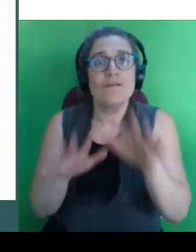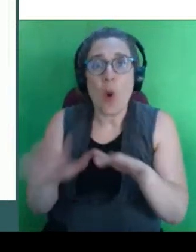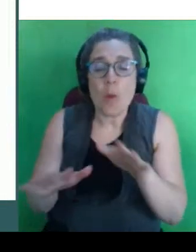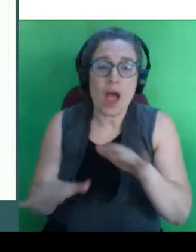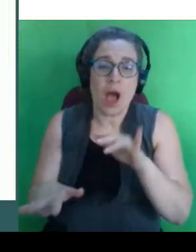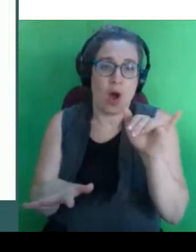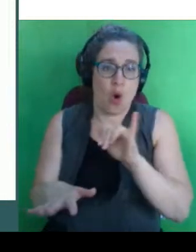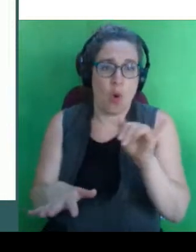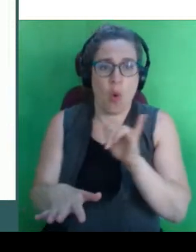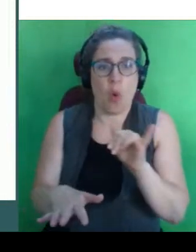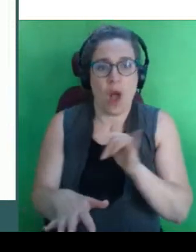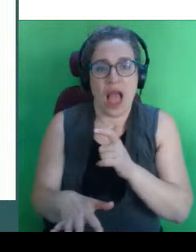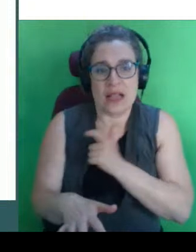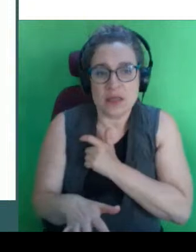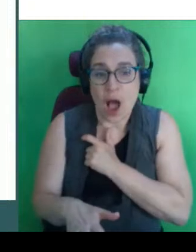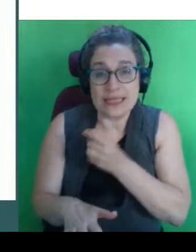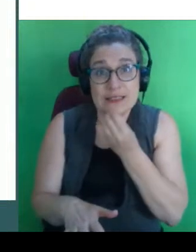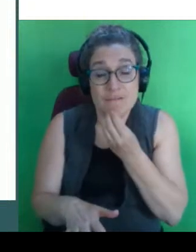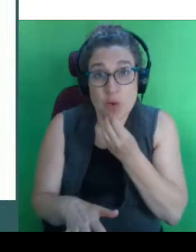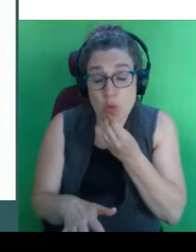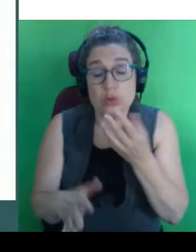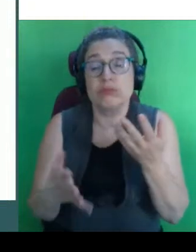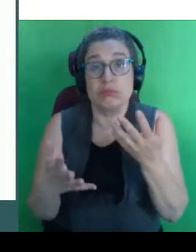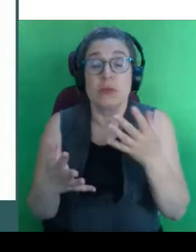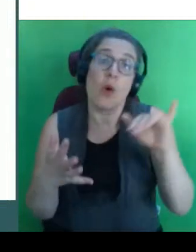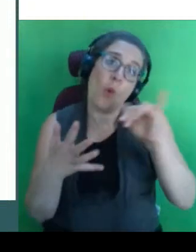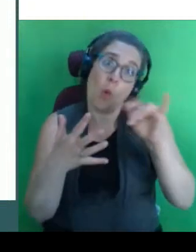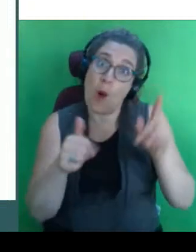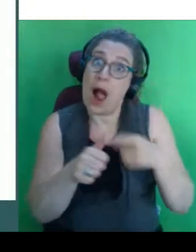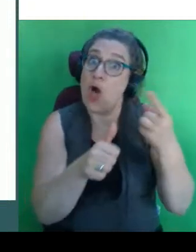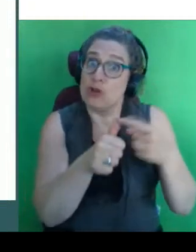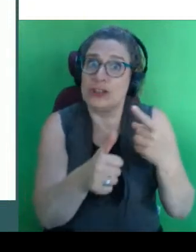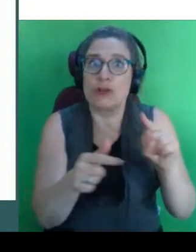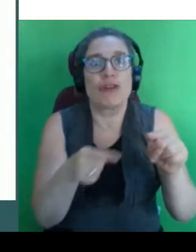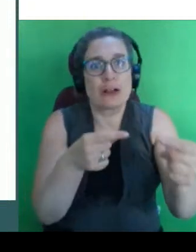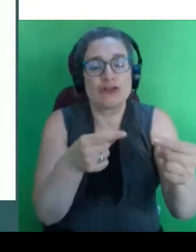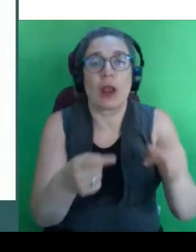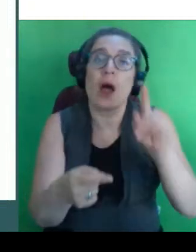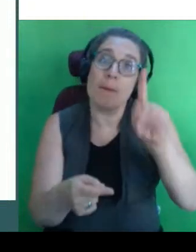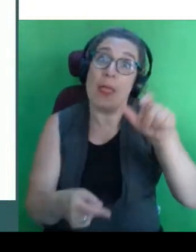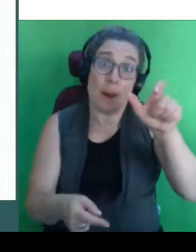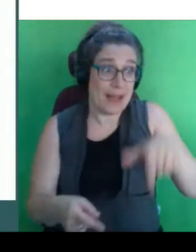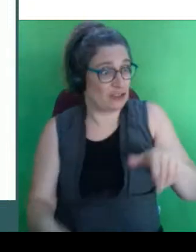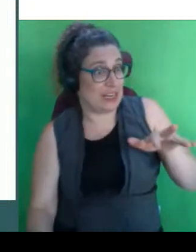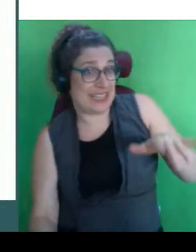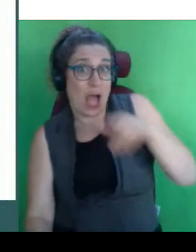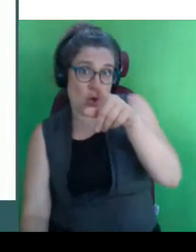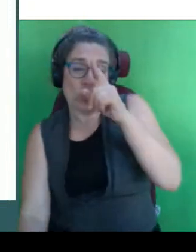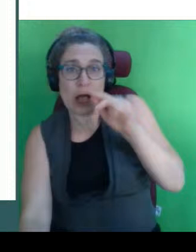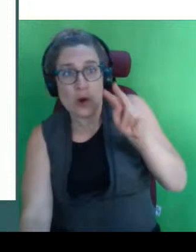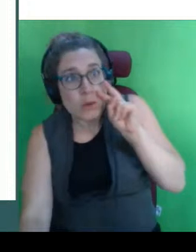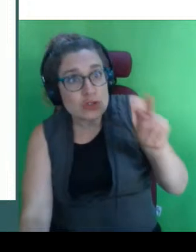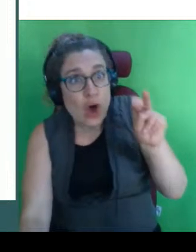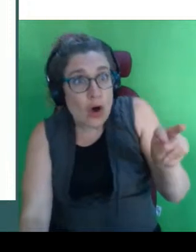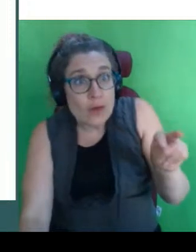allergic reaction. But the good thing is that the patient is there and we can observe and